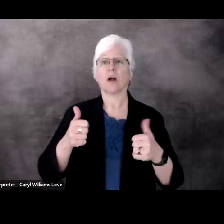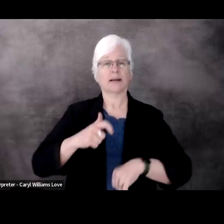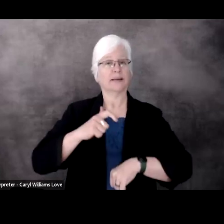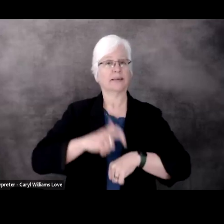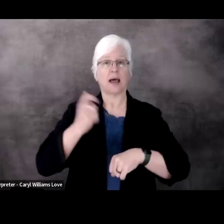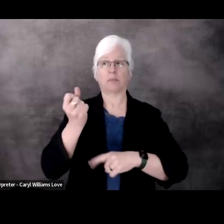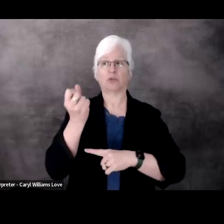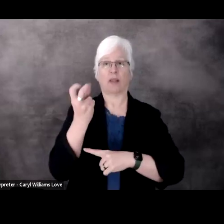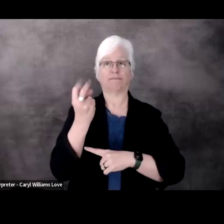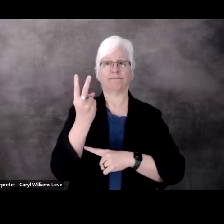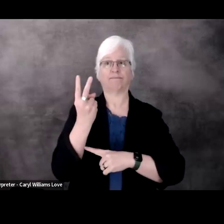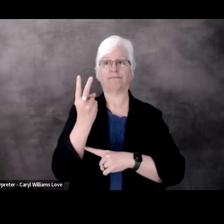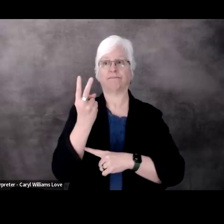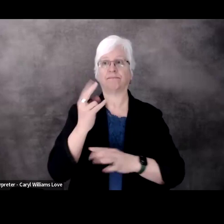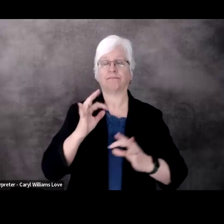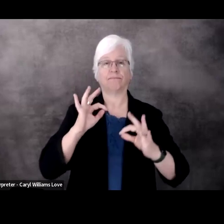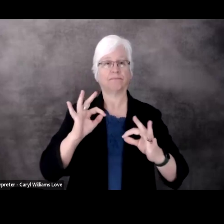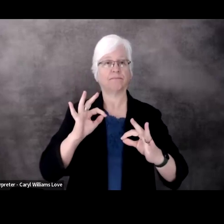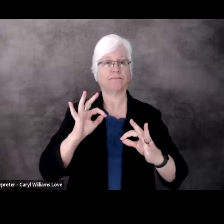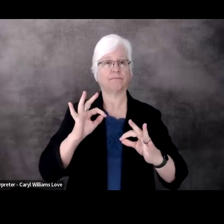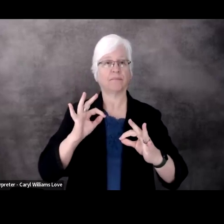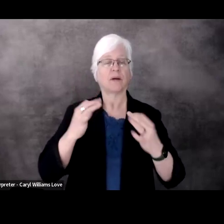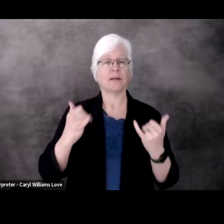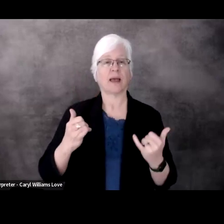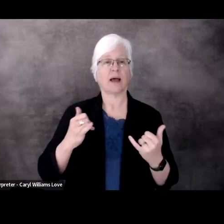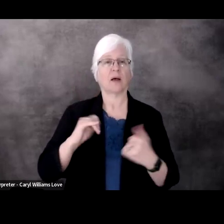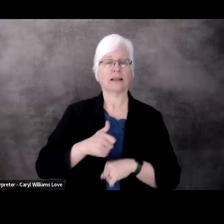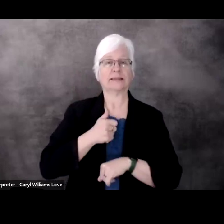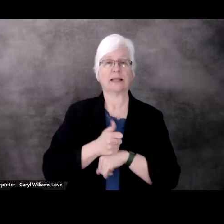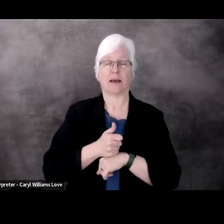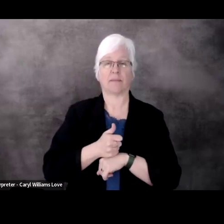12. So let's get set up for our